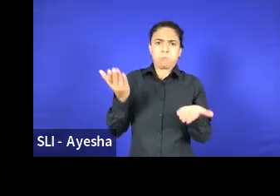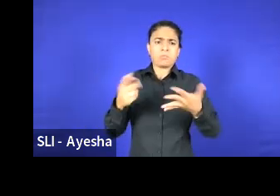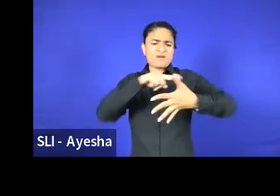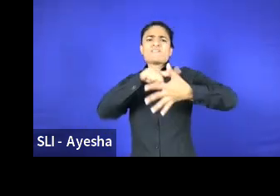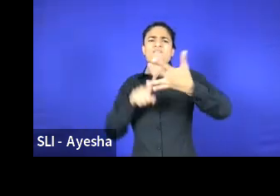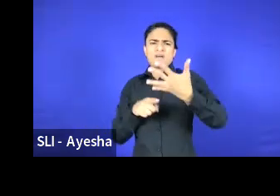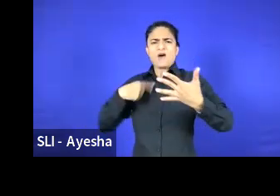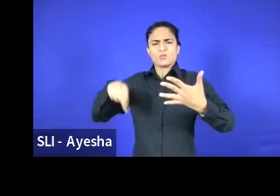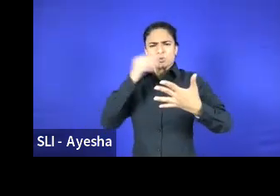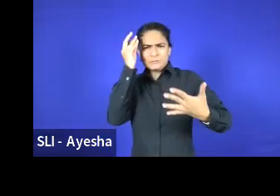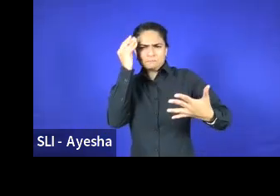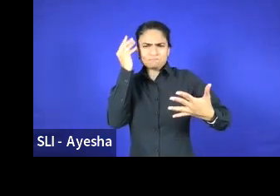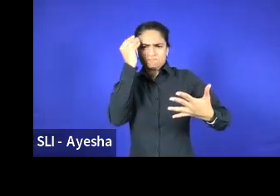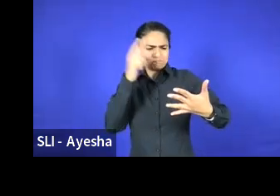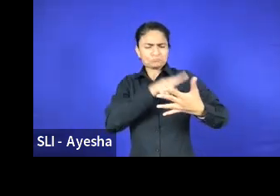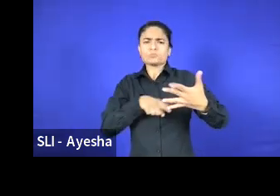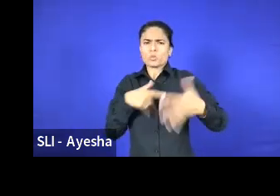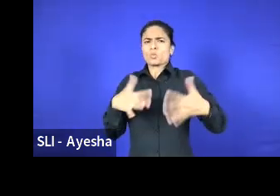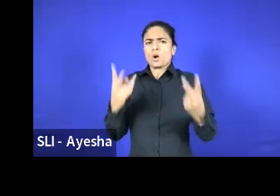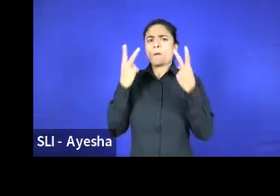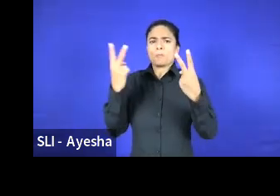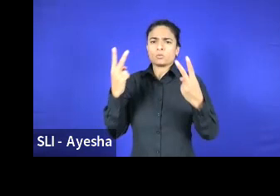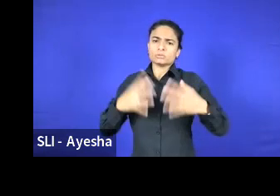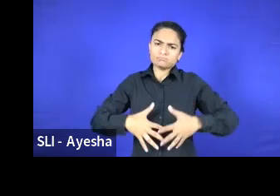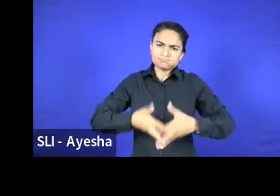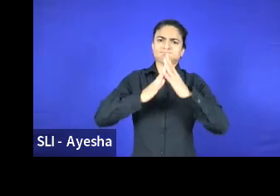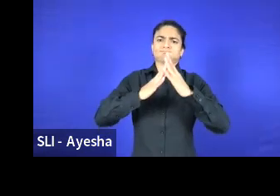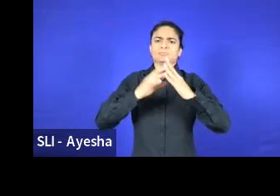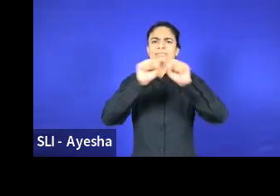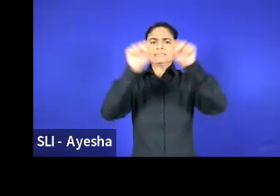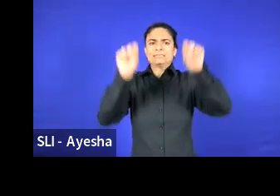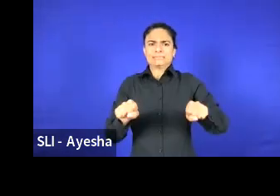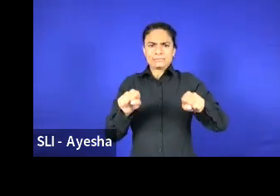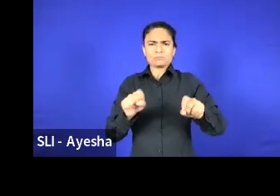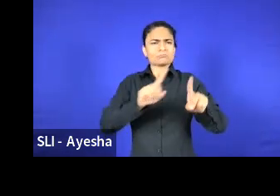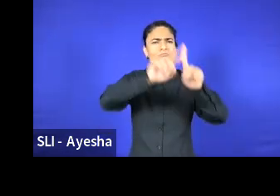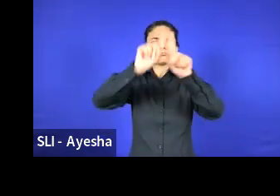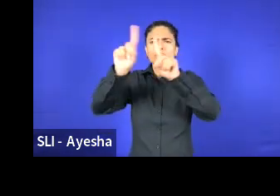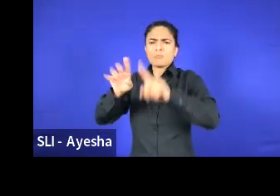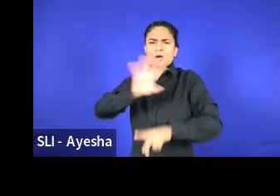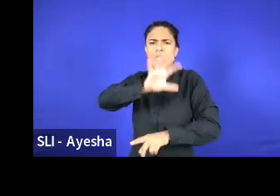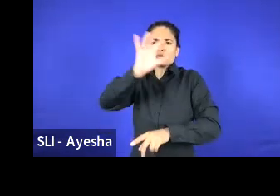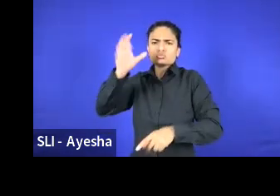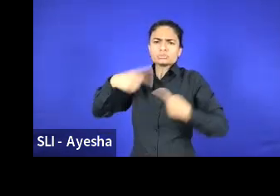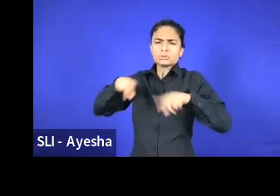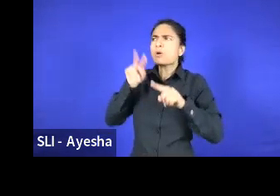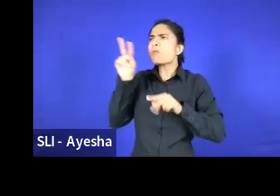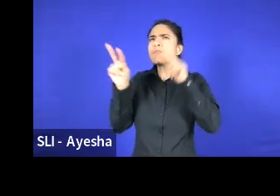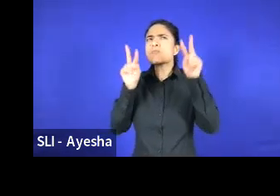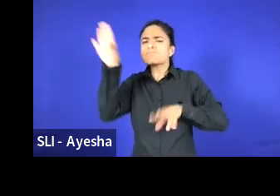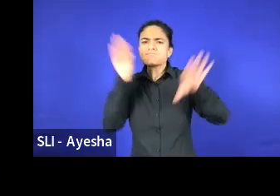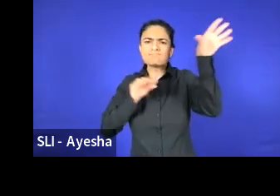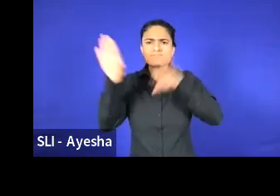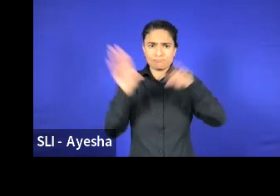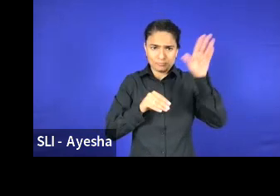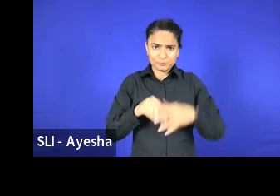it a problem of access? Is it a problem of comprehensiveness of the assessment? Or is it a problem of reliability? Or a